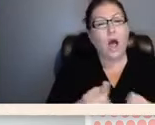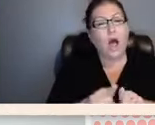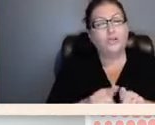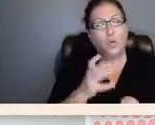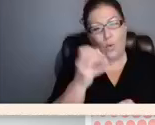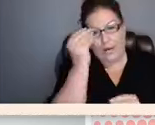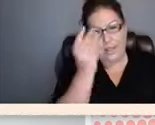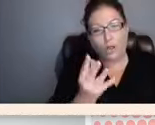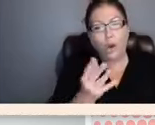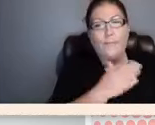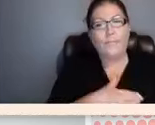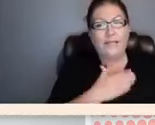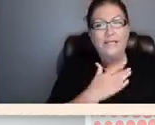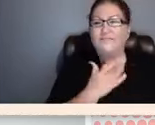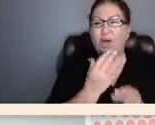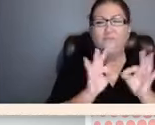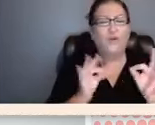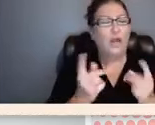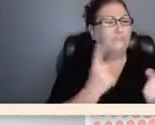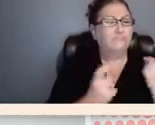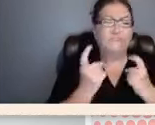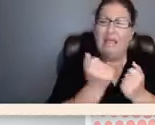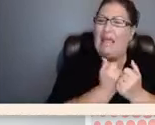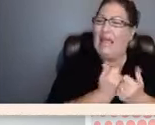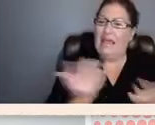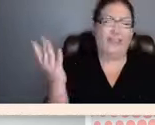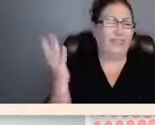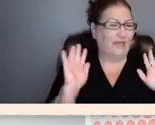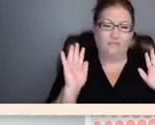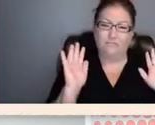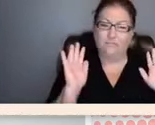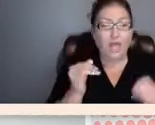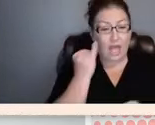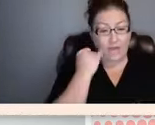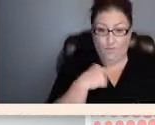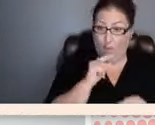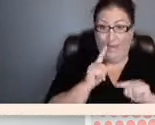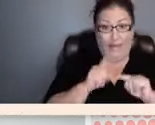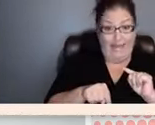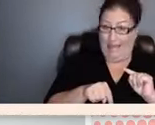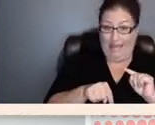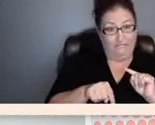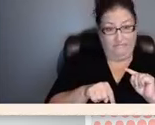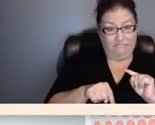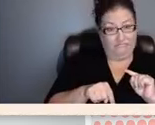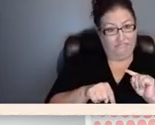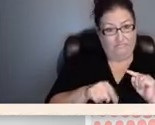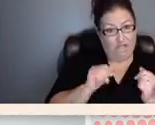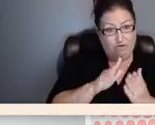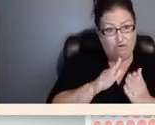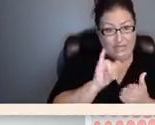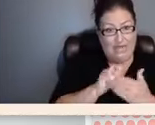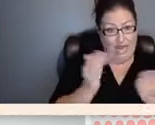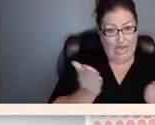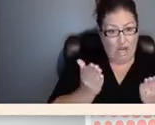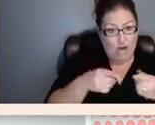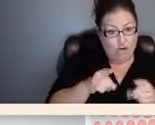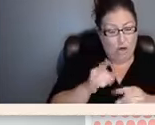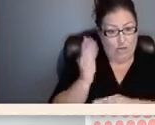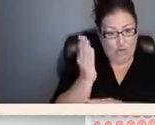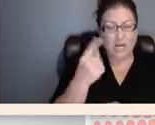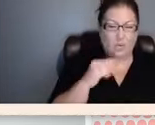please feel free to ask us anything. If we can't sufficiently address it here during the presentation, we'll be more than happy